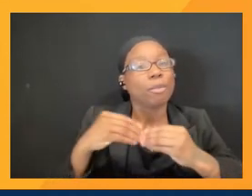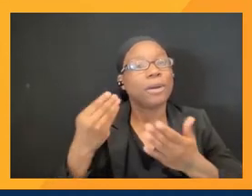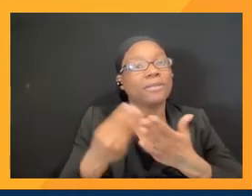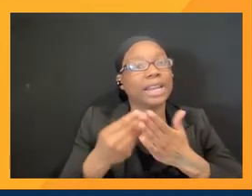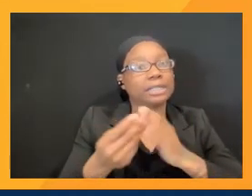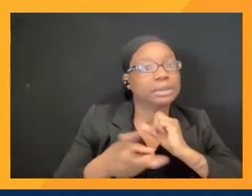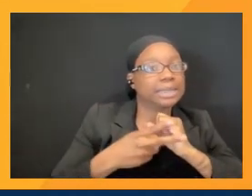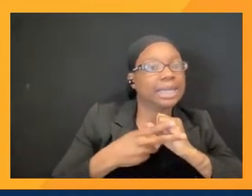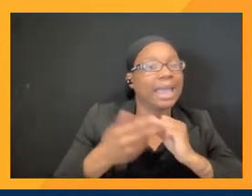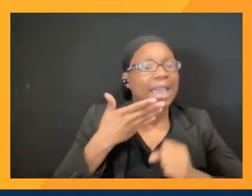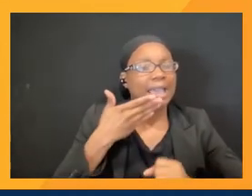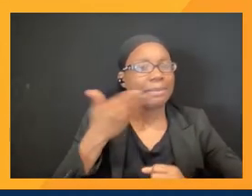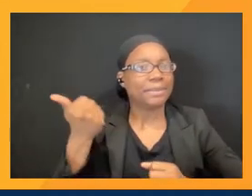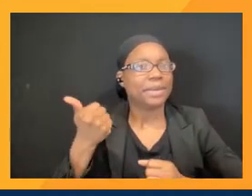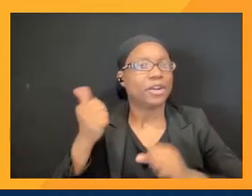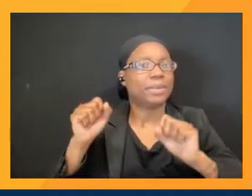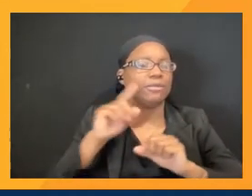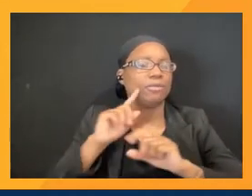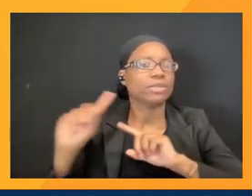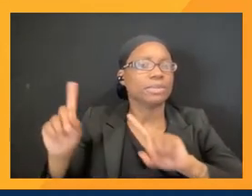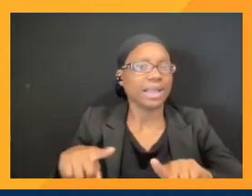with respect to programs targeting